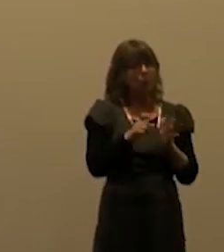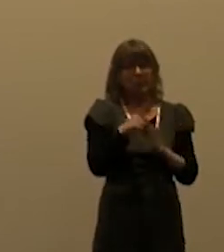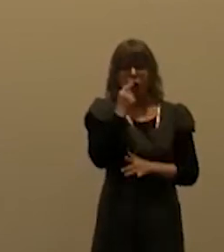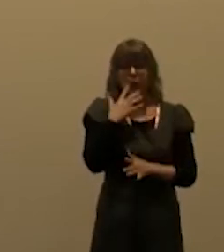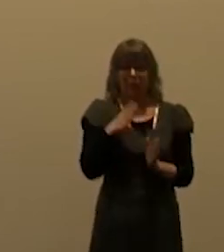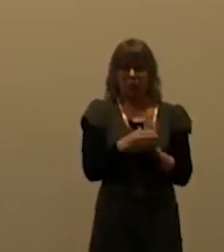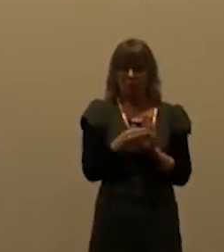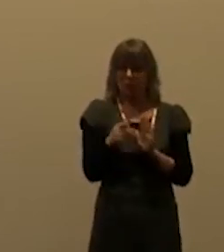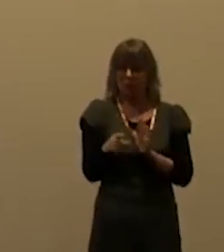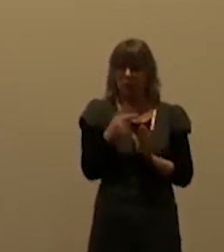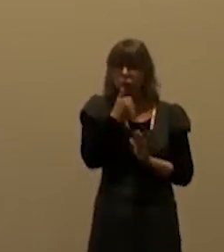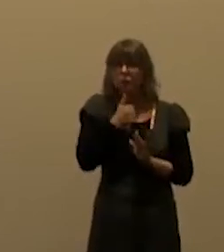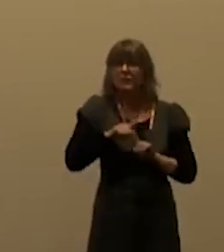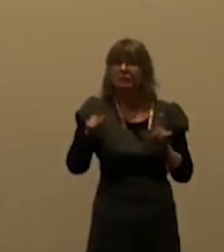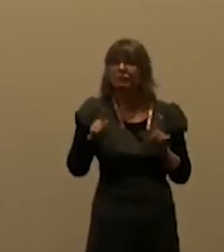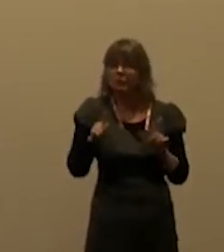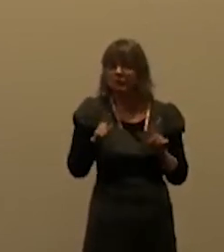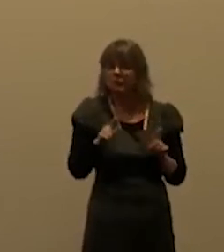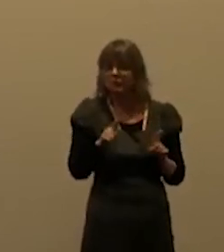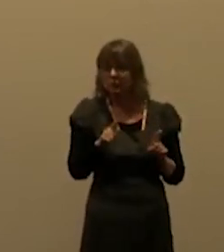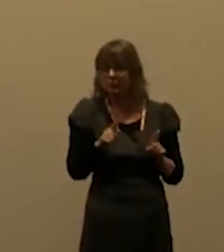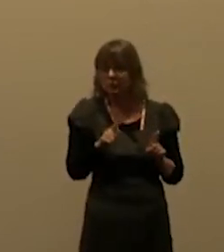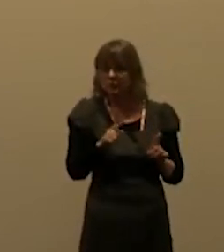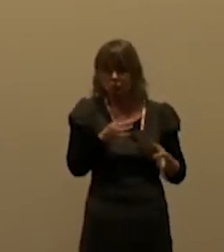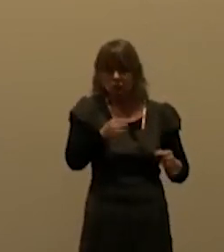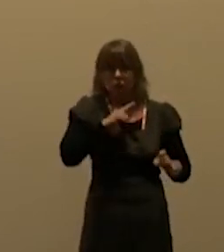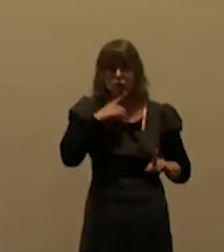tenants using different credentials. So the pipelines would allow you to do that.